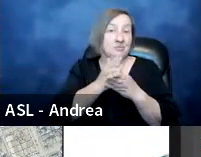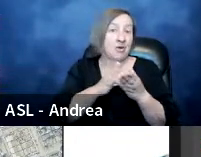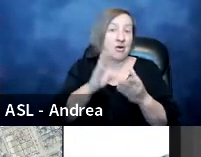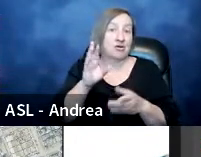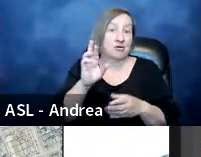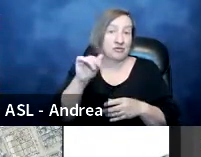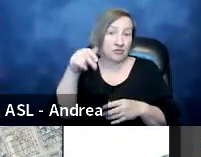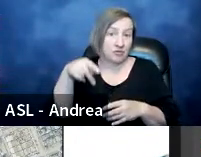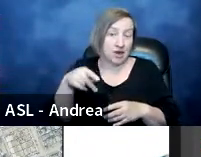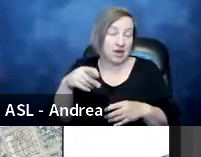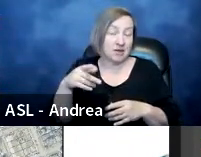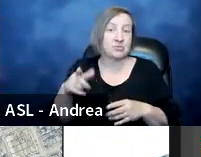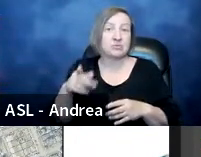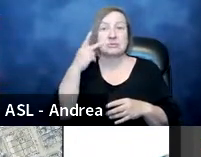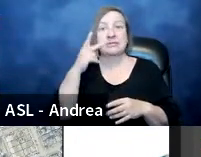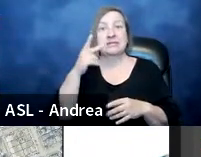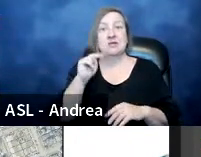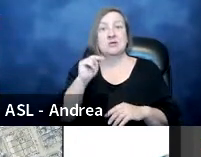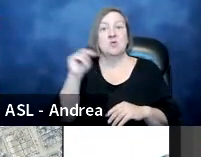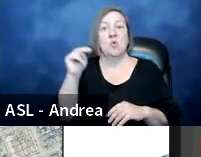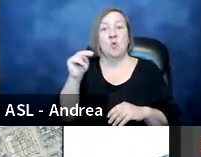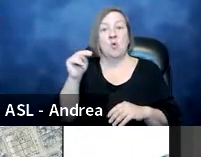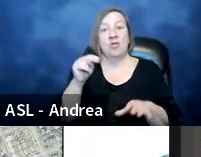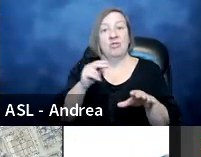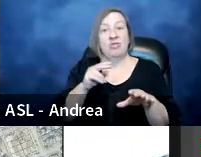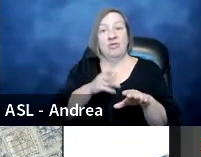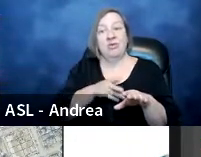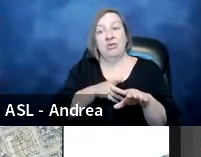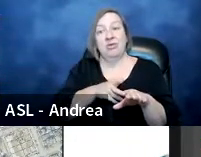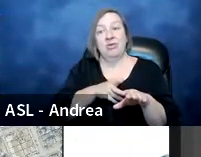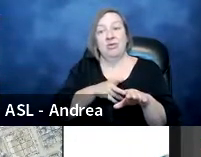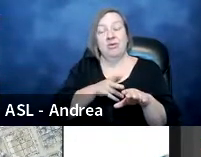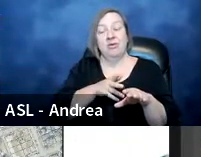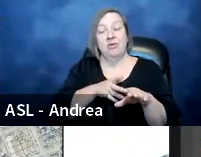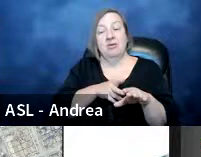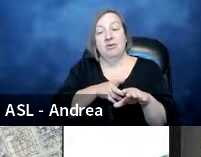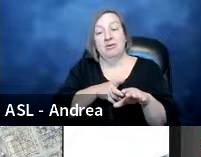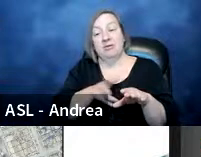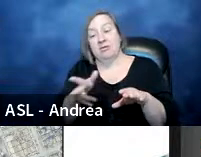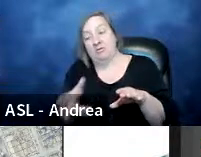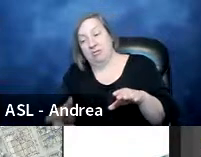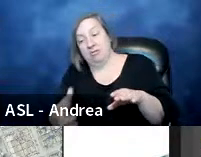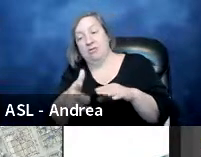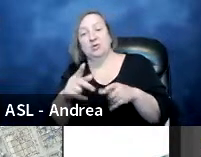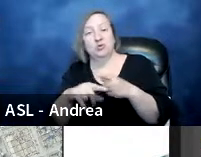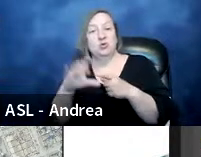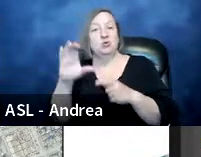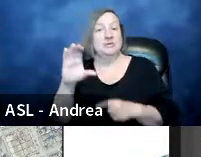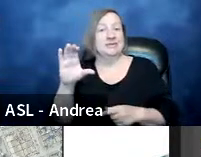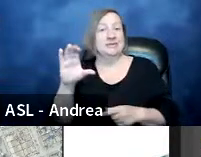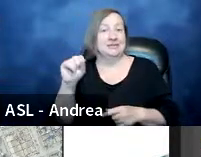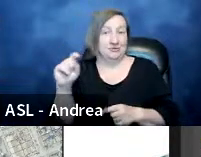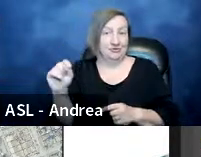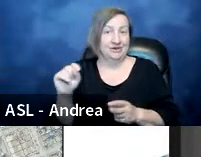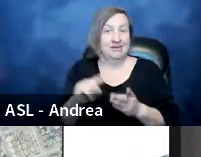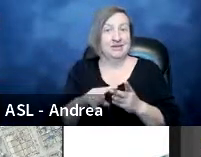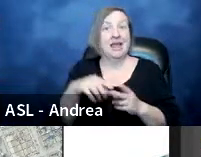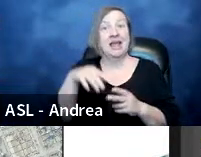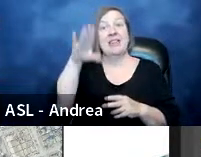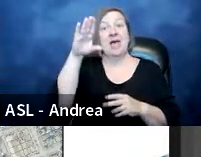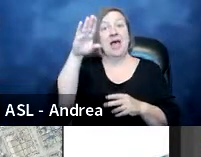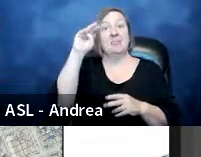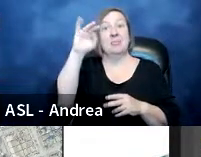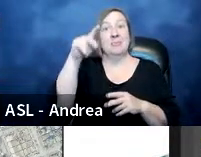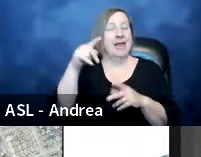see that you have a northbound off ramp that goes to C Street. And in the upper map, you see that that